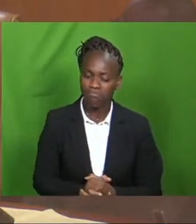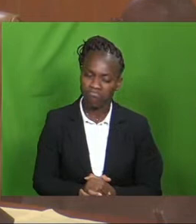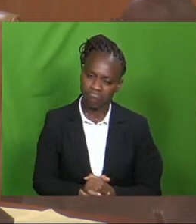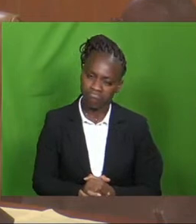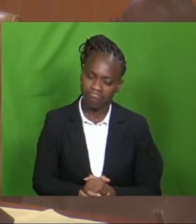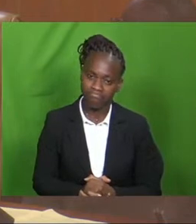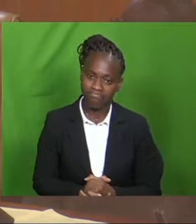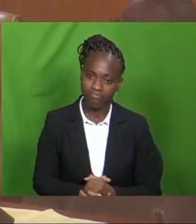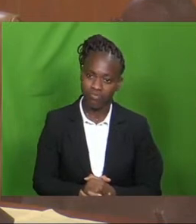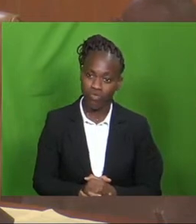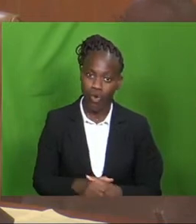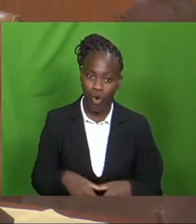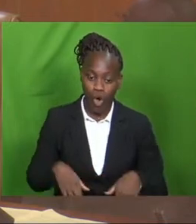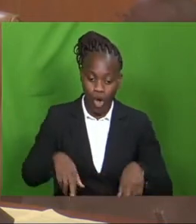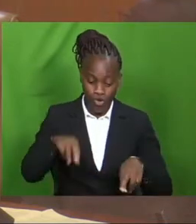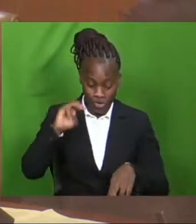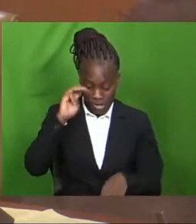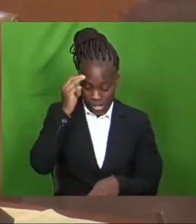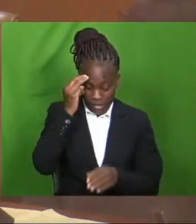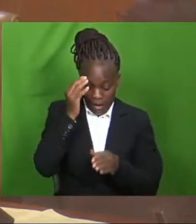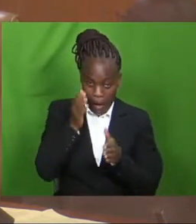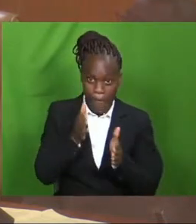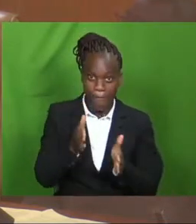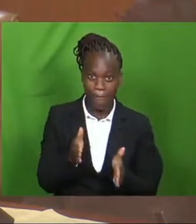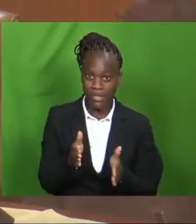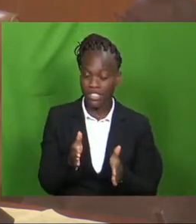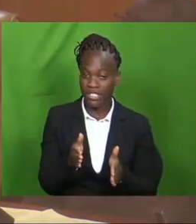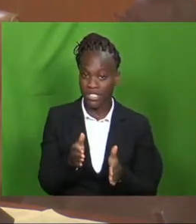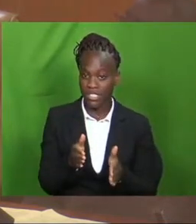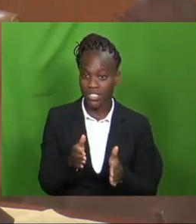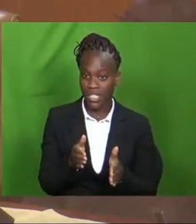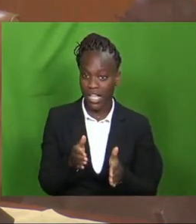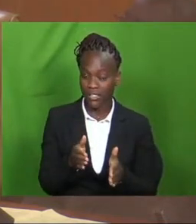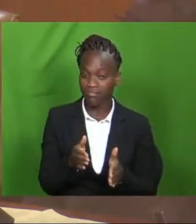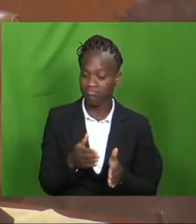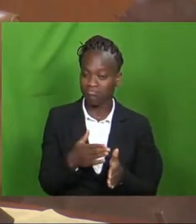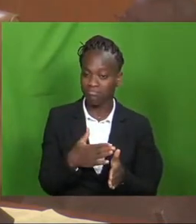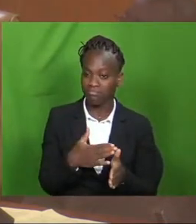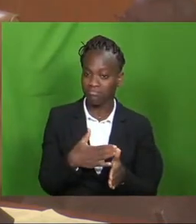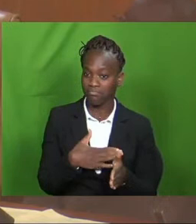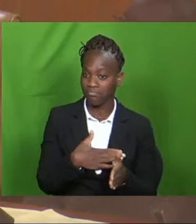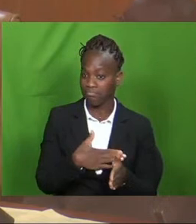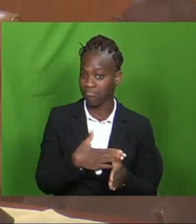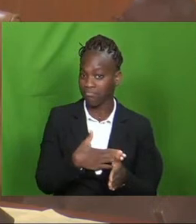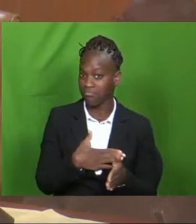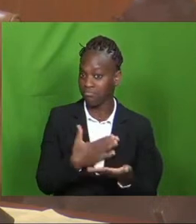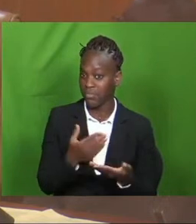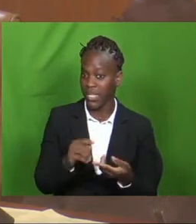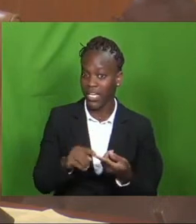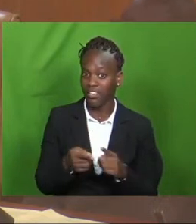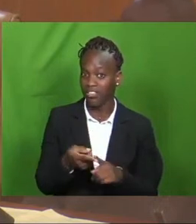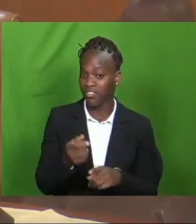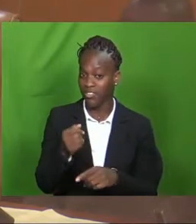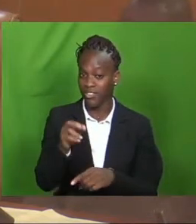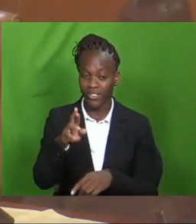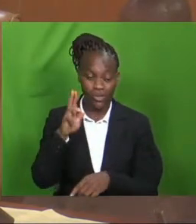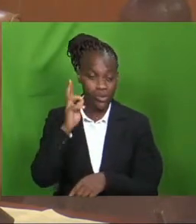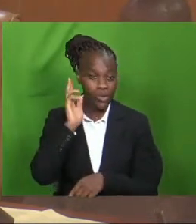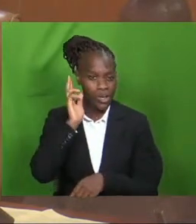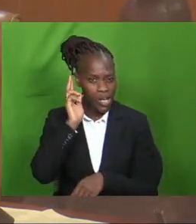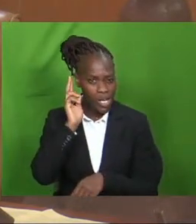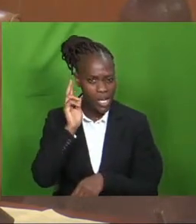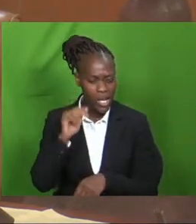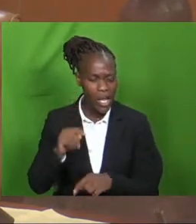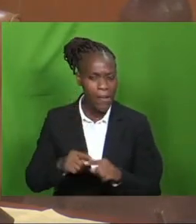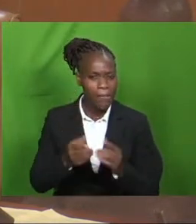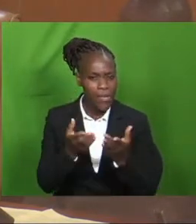the road minister is a friend, is my uncle. That's how I call him. I want to